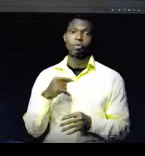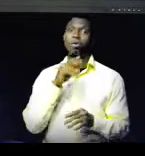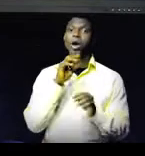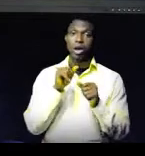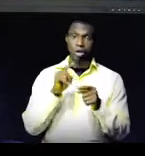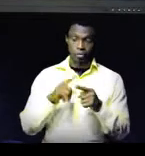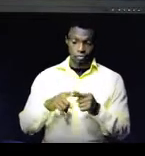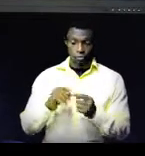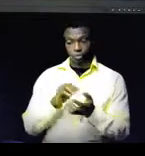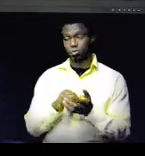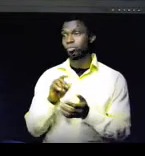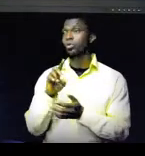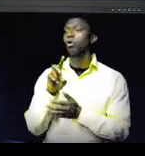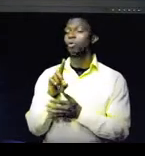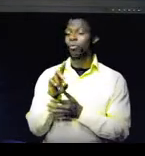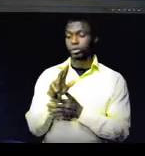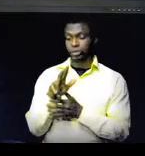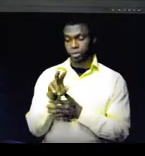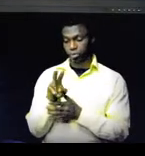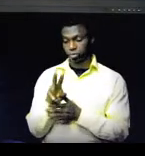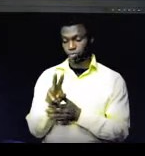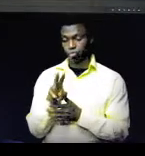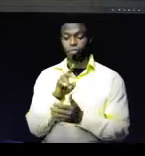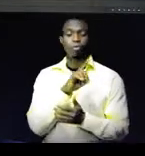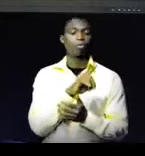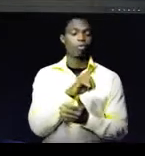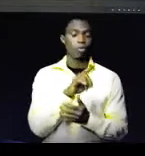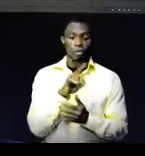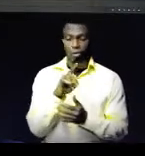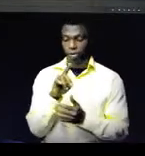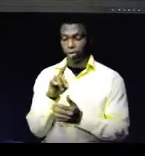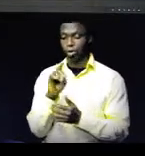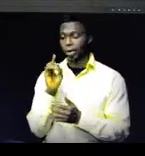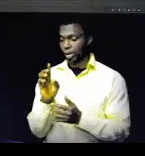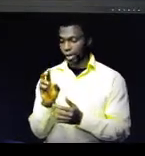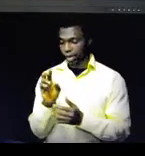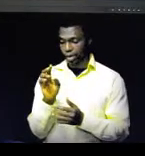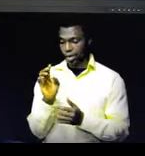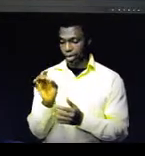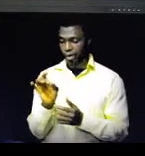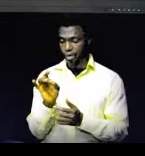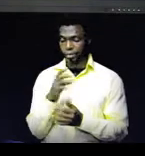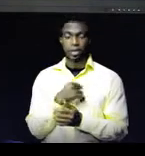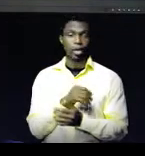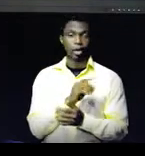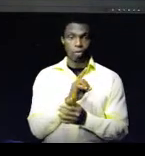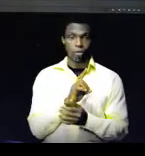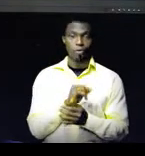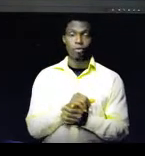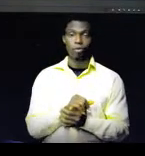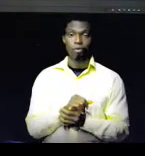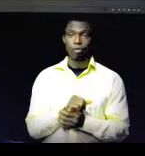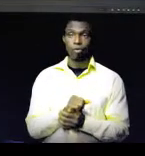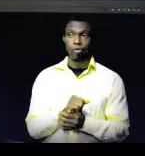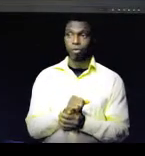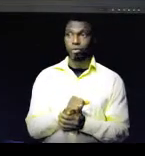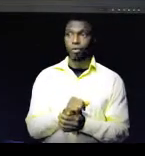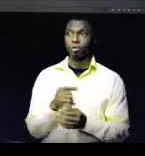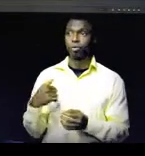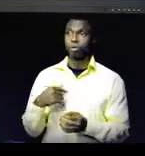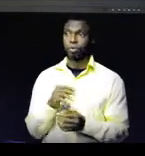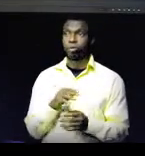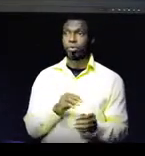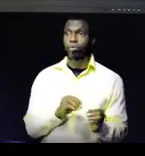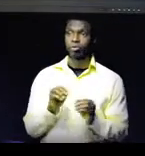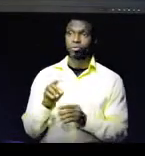Now, we're able to subtract 132, 18, and 1, 1. So put 1 under 32, 1 under 8,